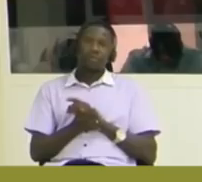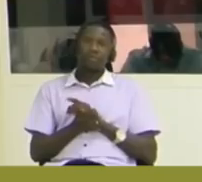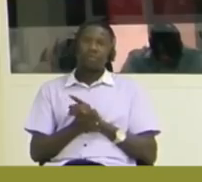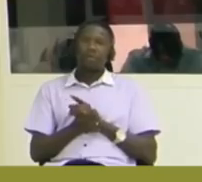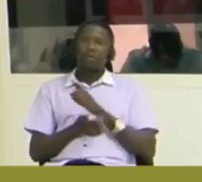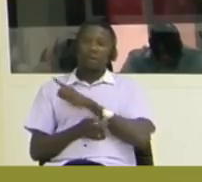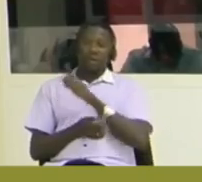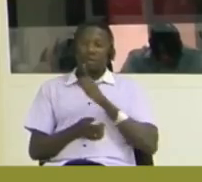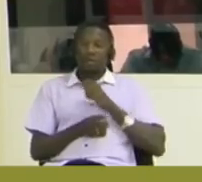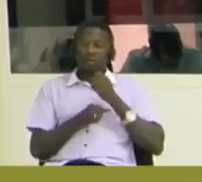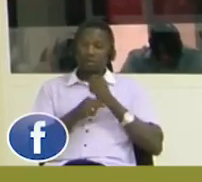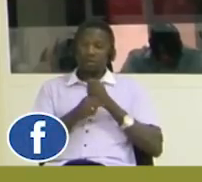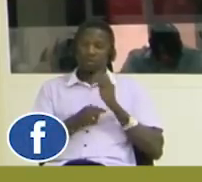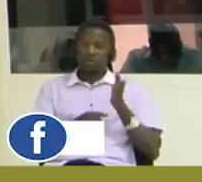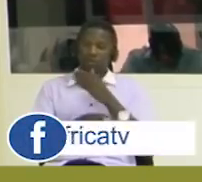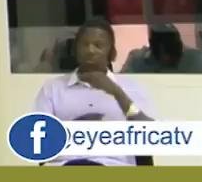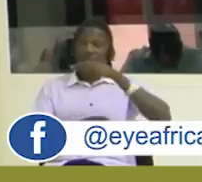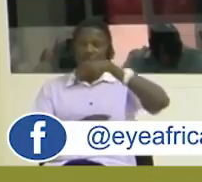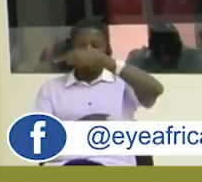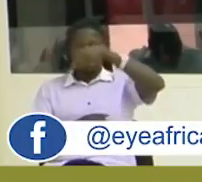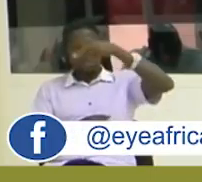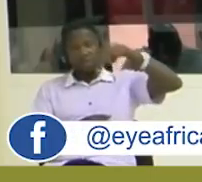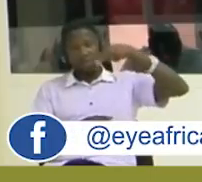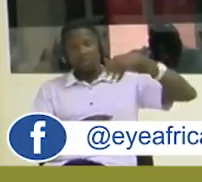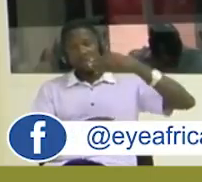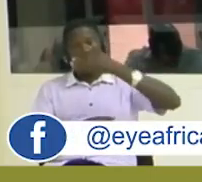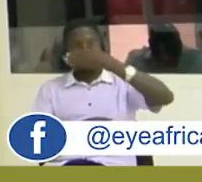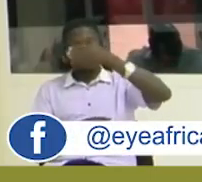that they were made to go on patrol.